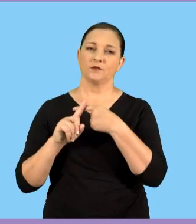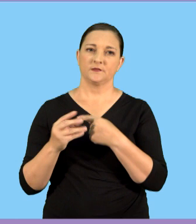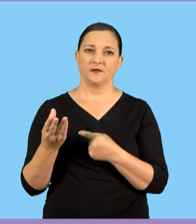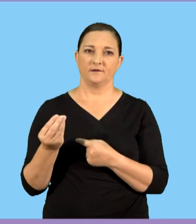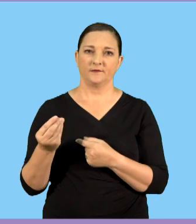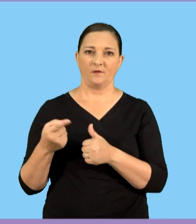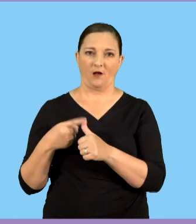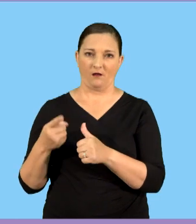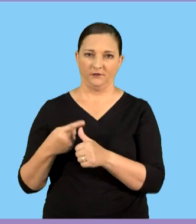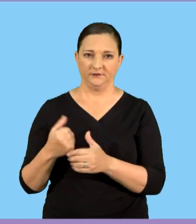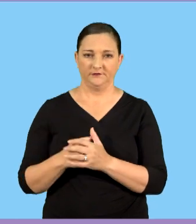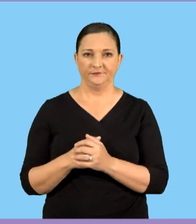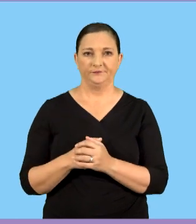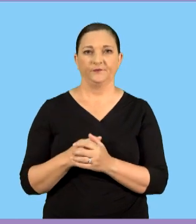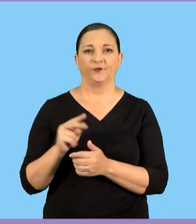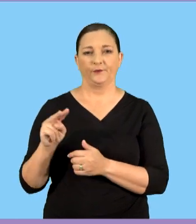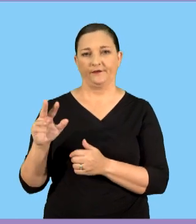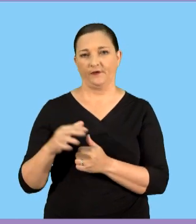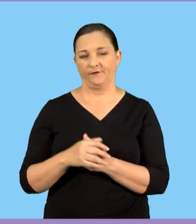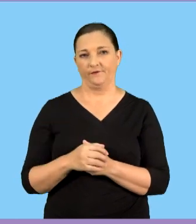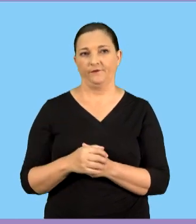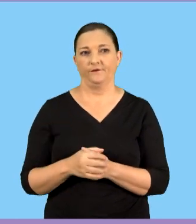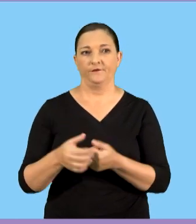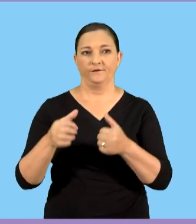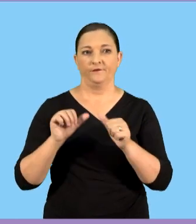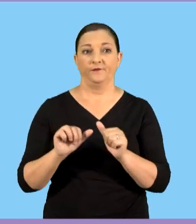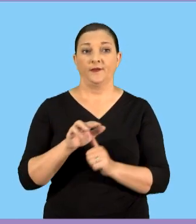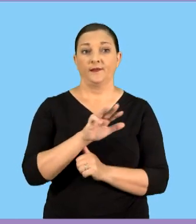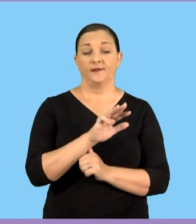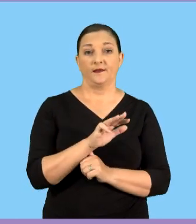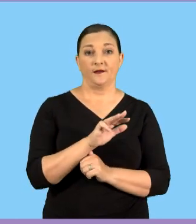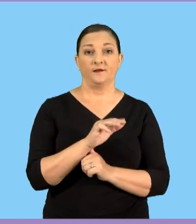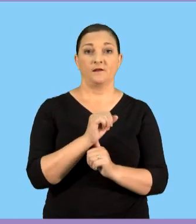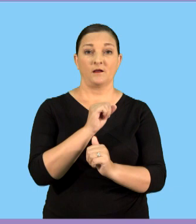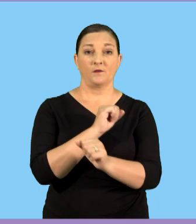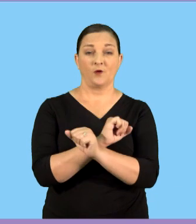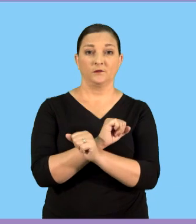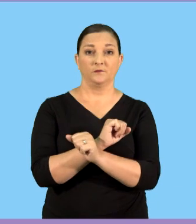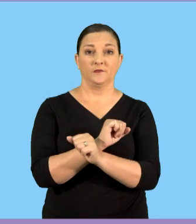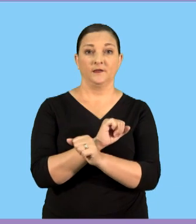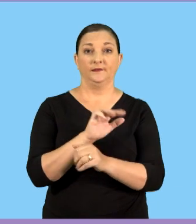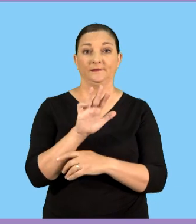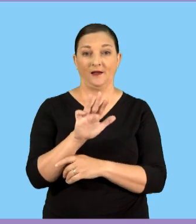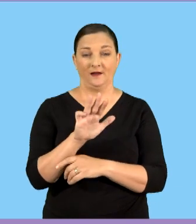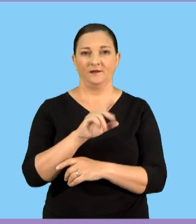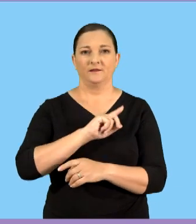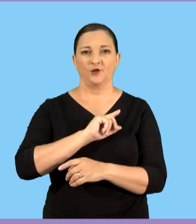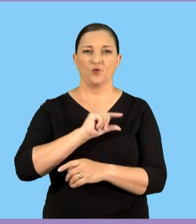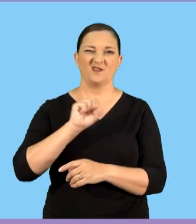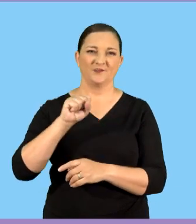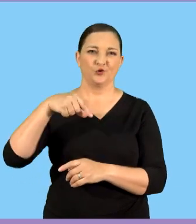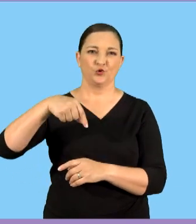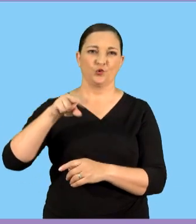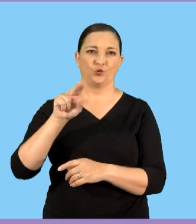a positive number. And our answer there is a positive 25. Then I have 9 multiplied by 9, which is 9